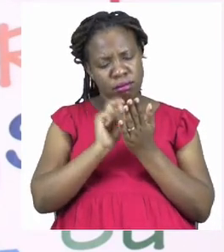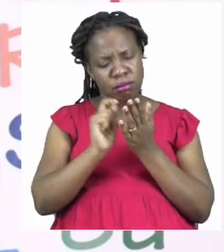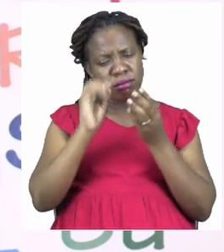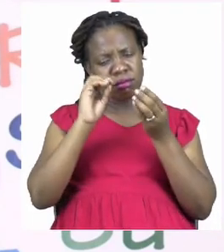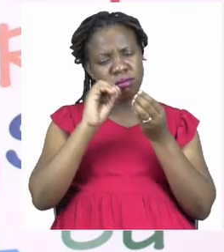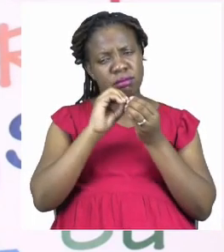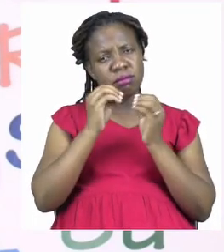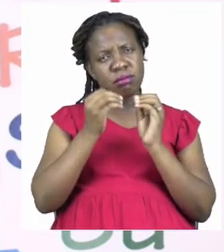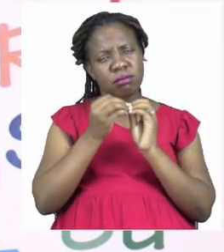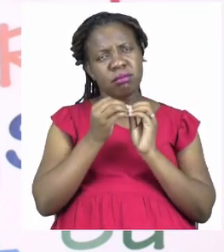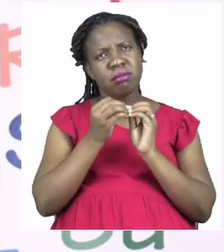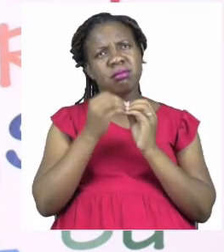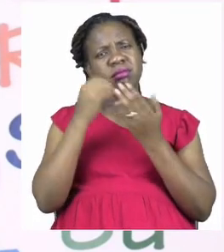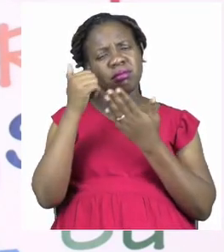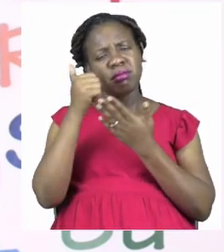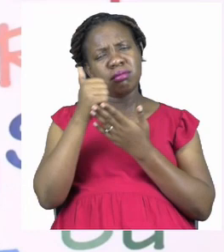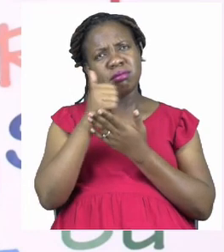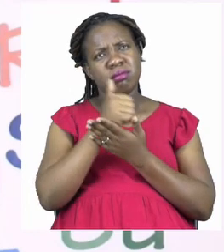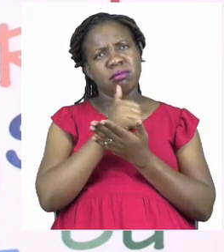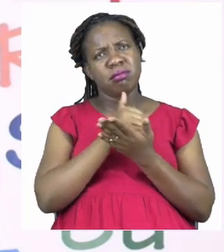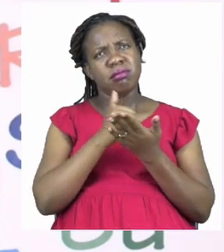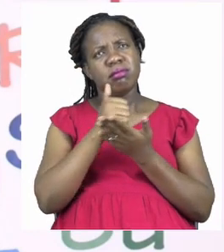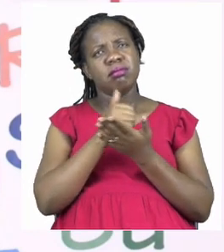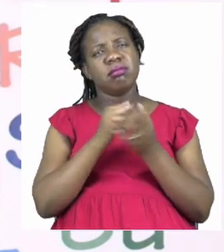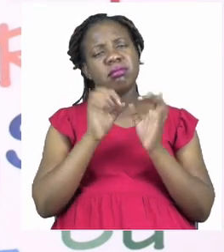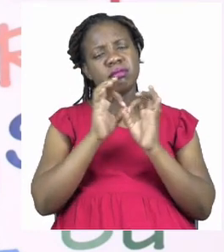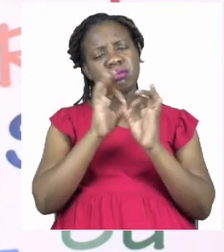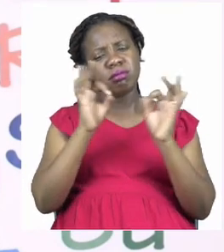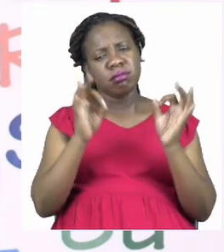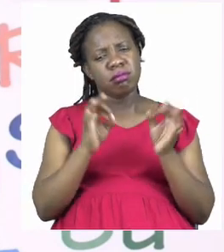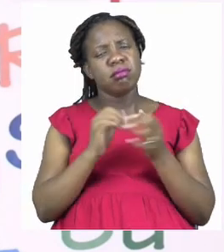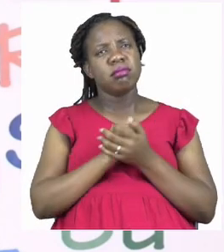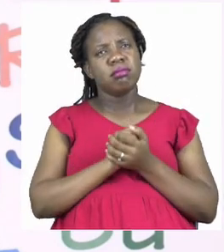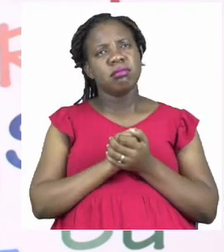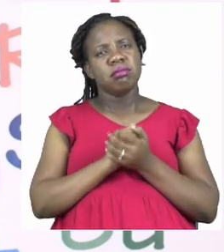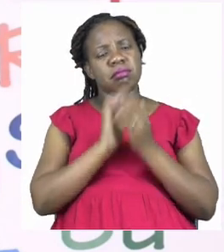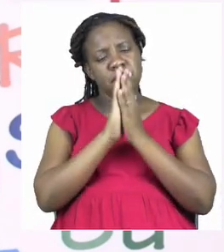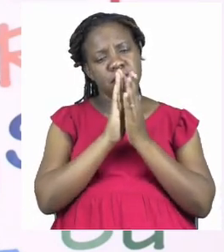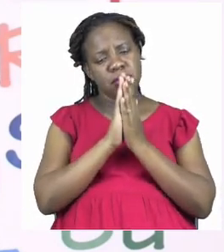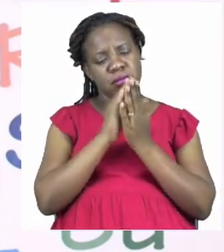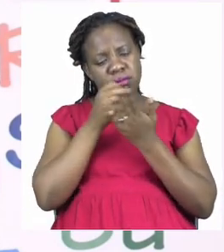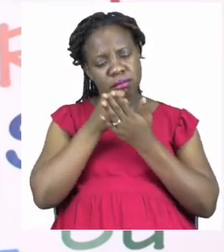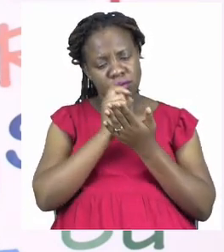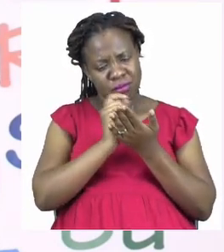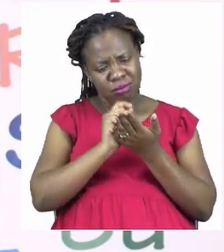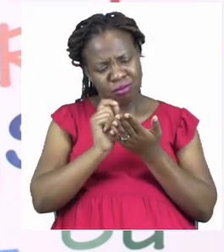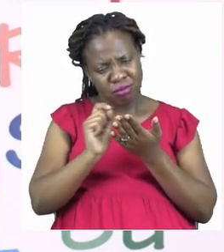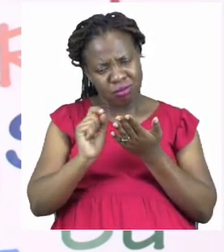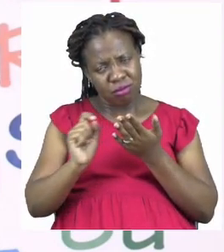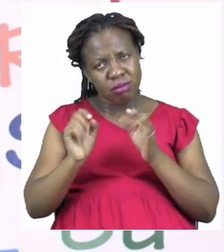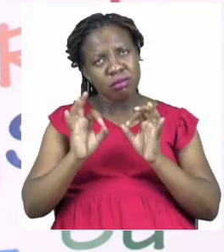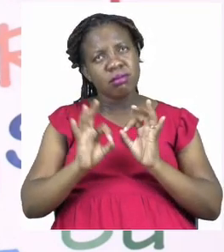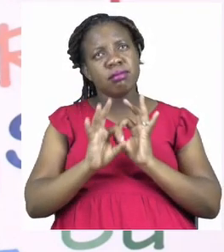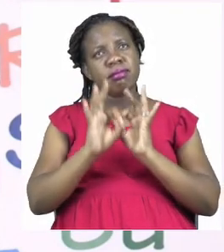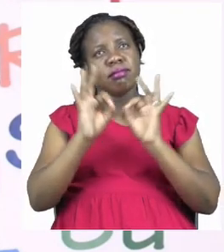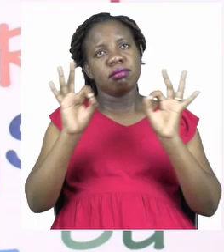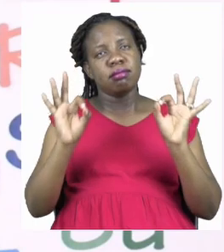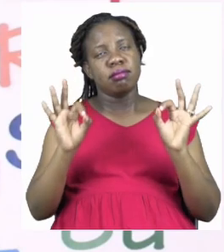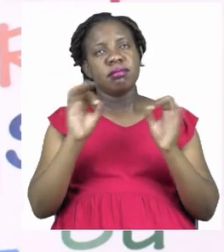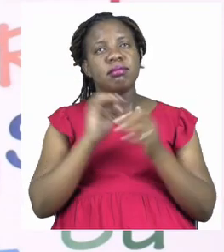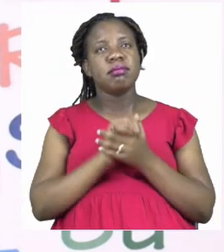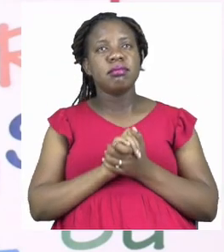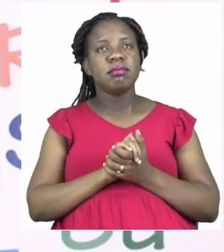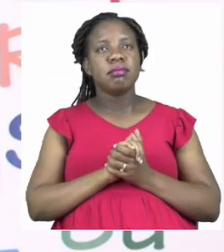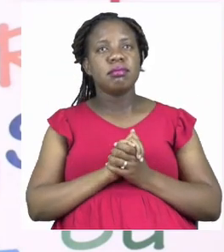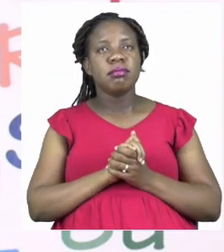rush. Let's have beautiful handwriting, everyone. Very good. So now we have 3